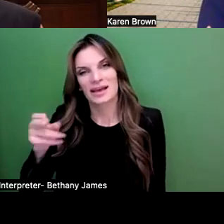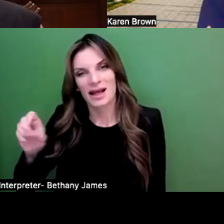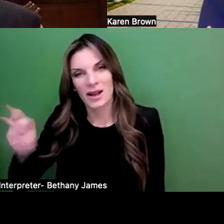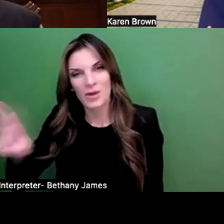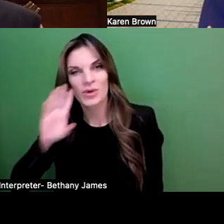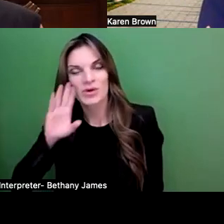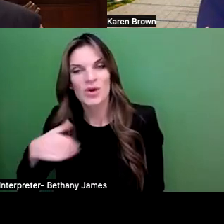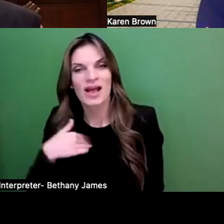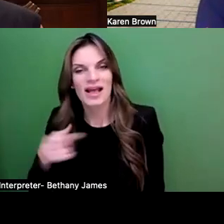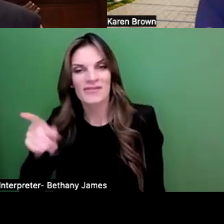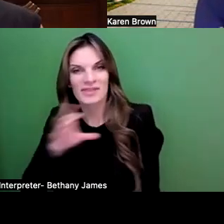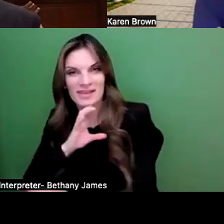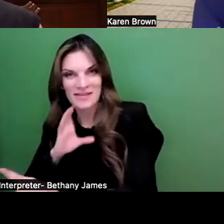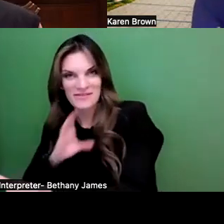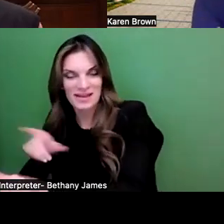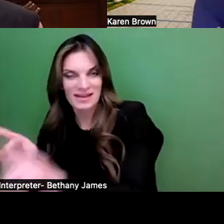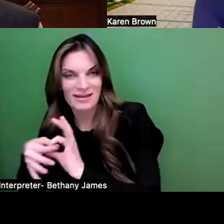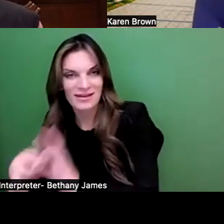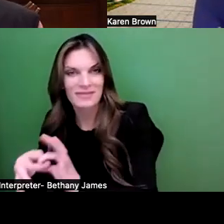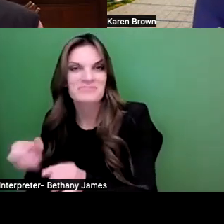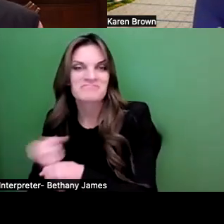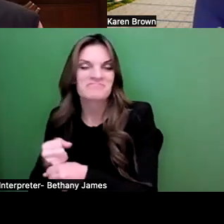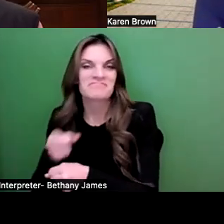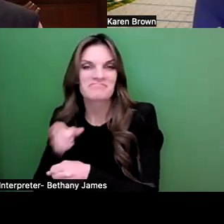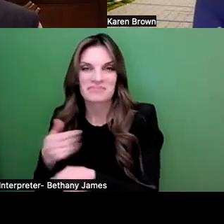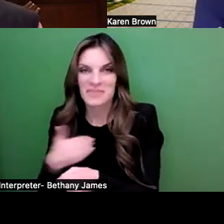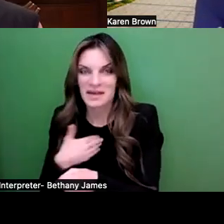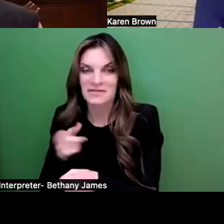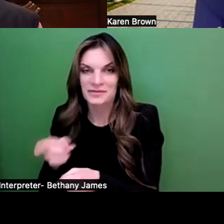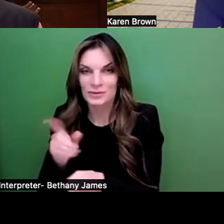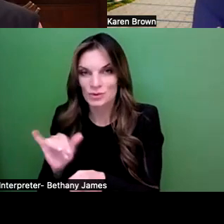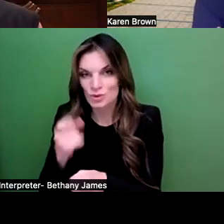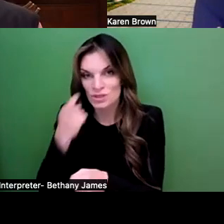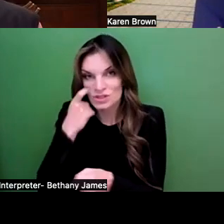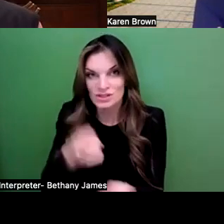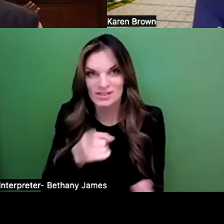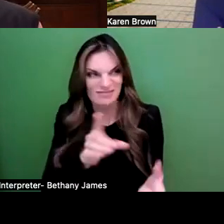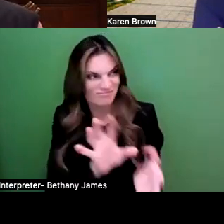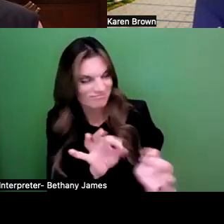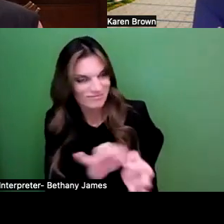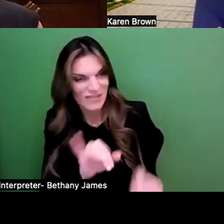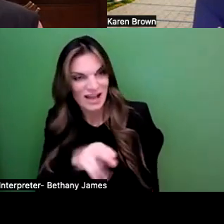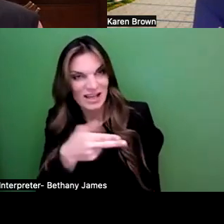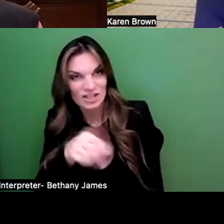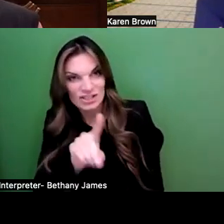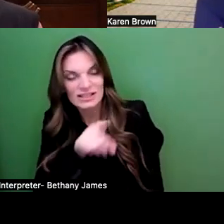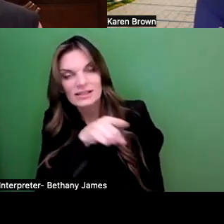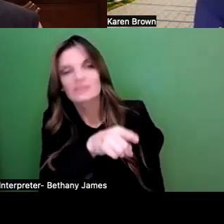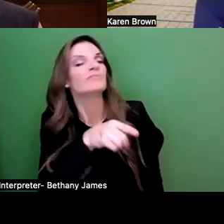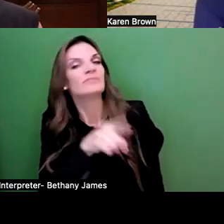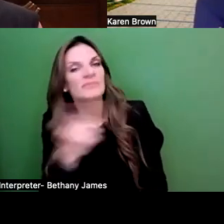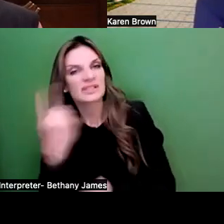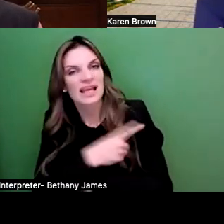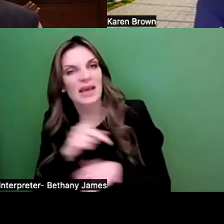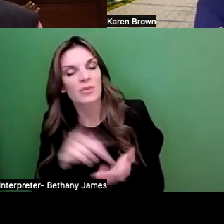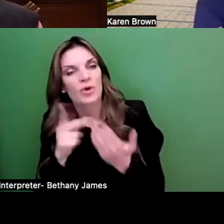2 Cafe. We just heard from the IAHD, which is a day program for people